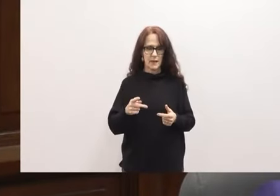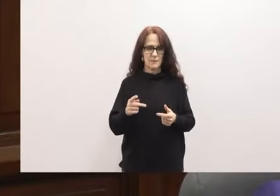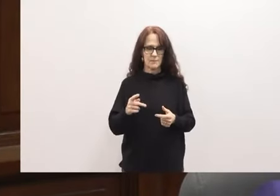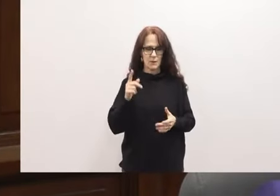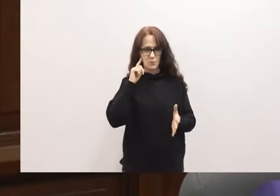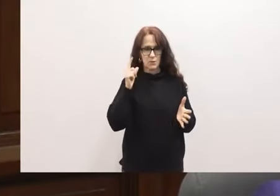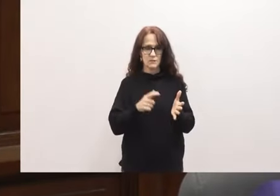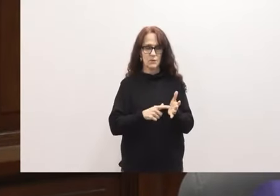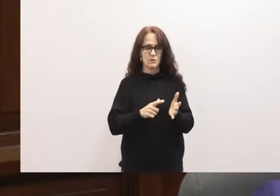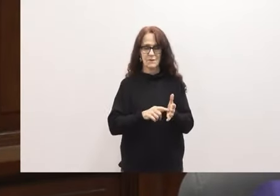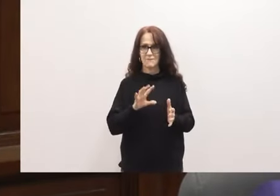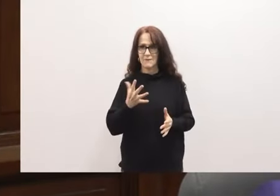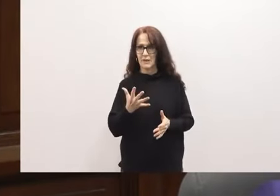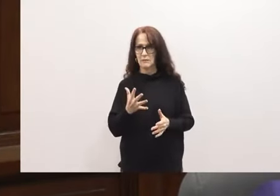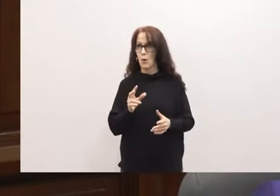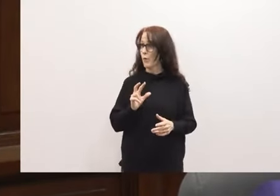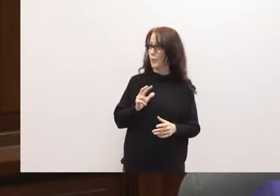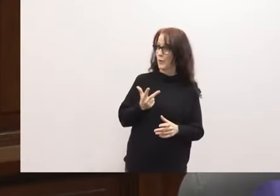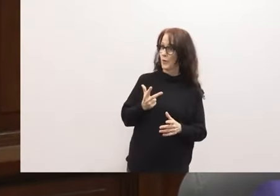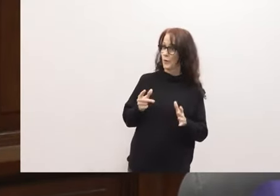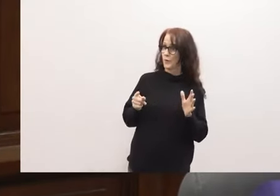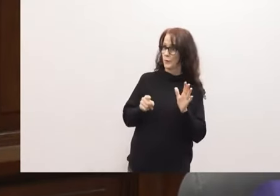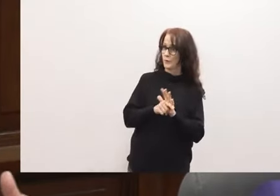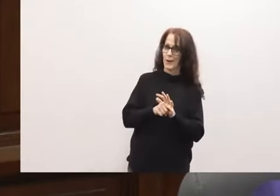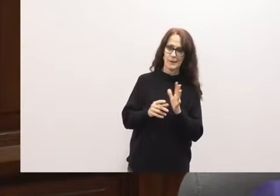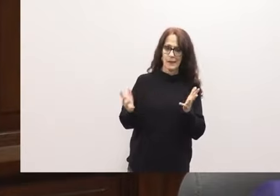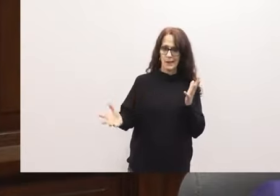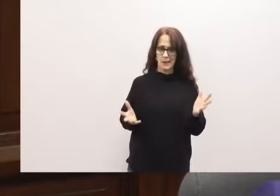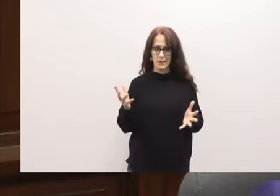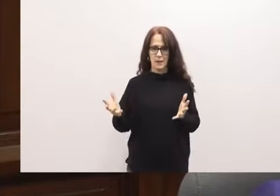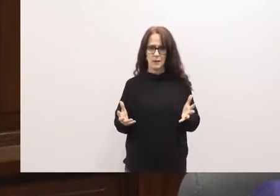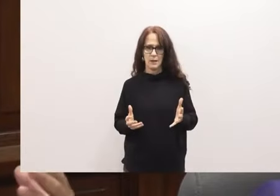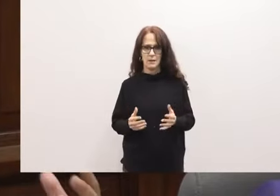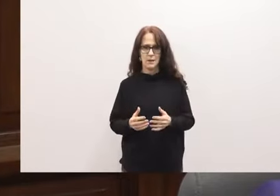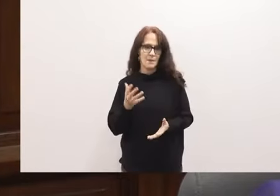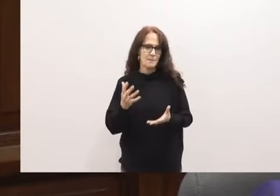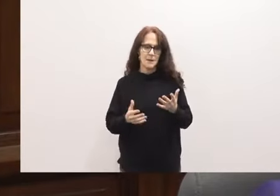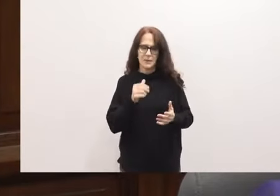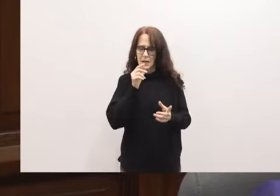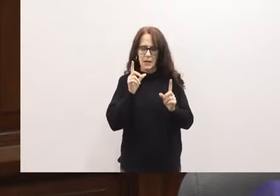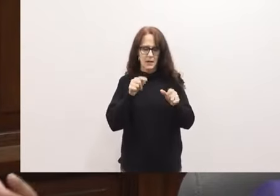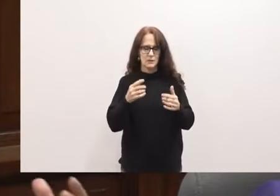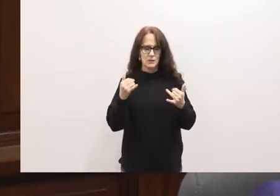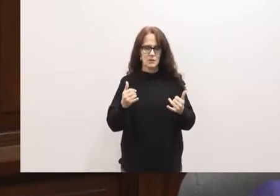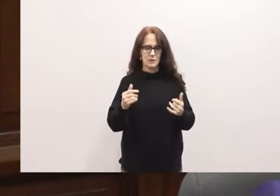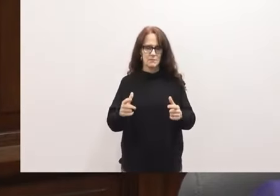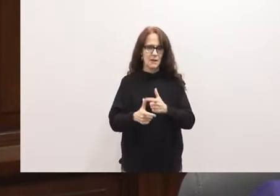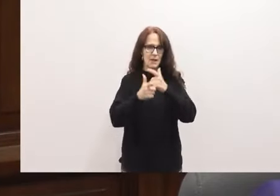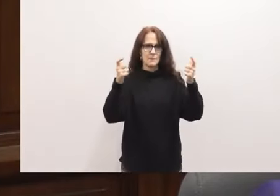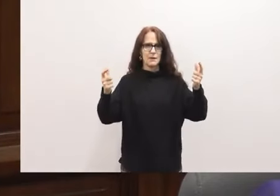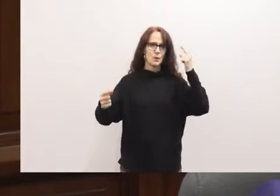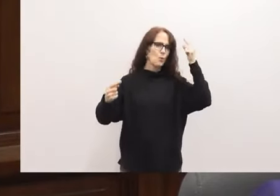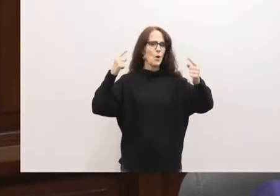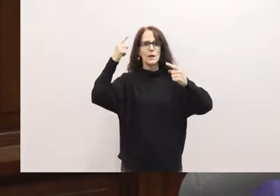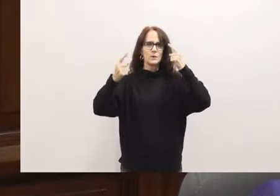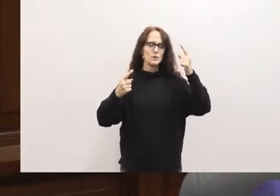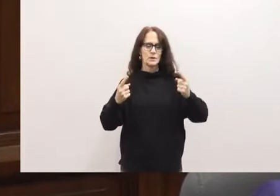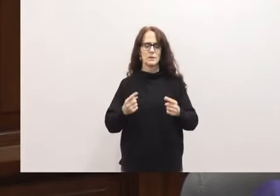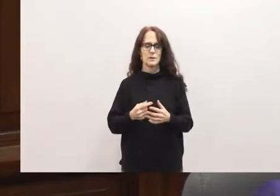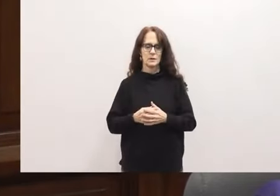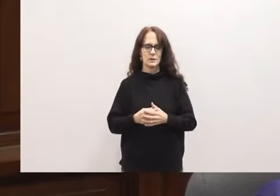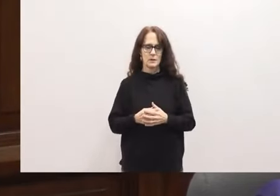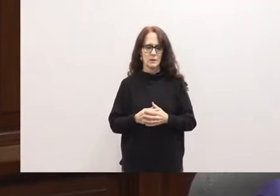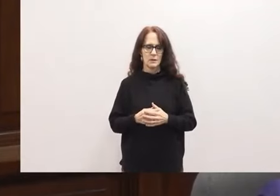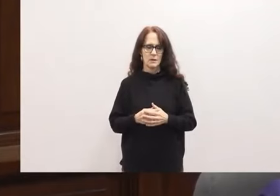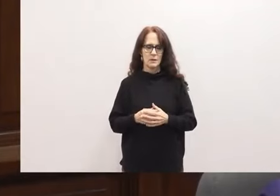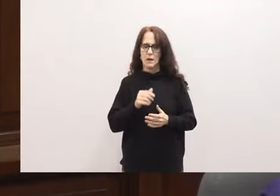in many cases third grade, right, with our summative assessments. So not to answer tonight, but that's my big wondering, right? Not leaving it